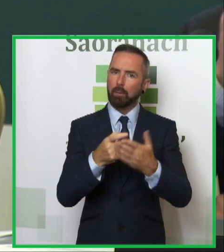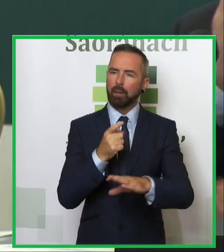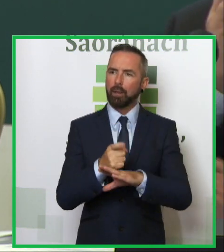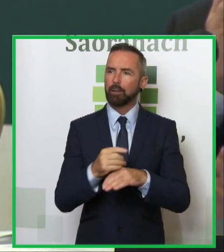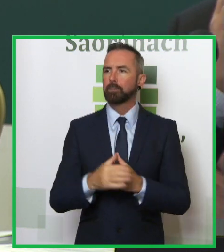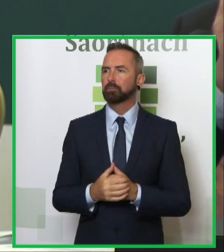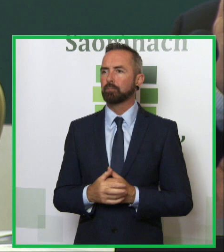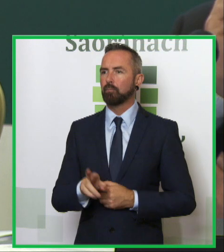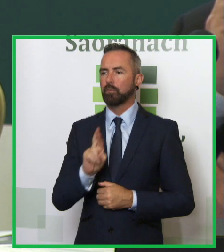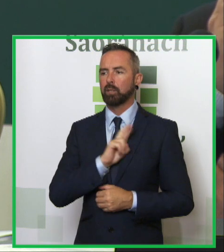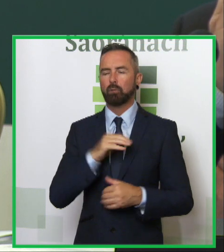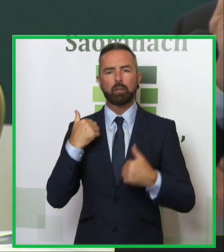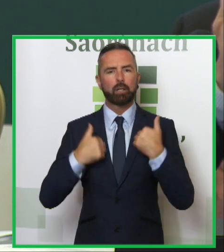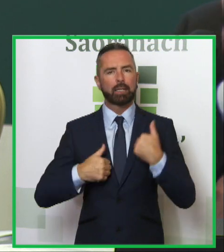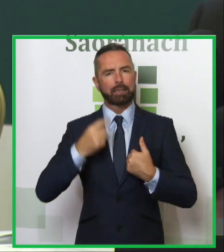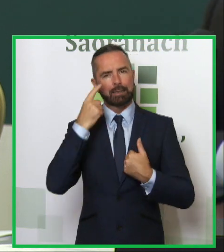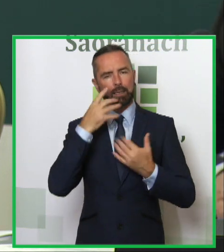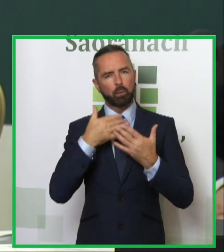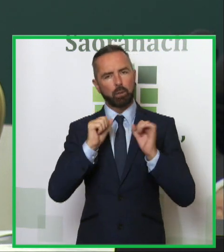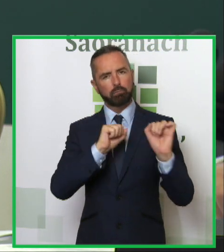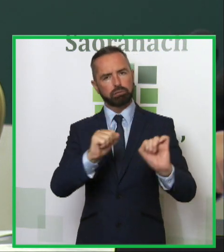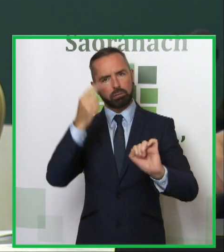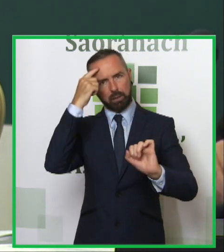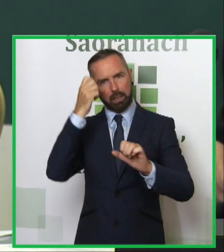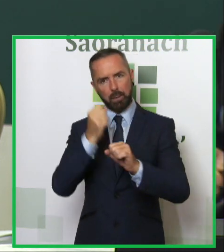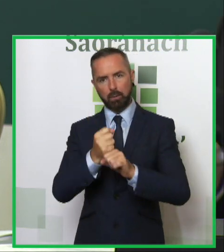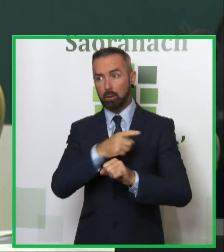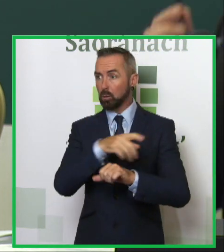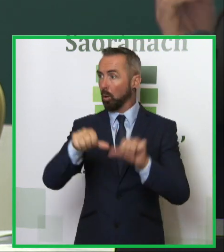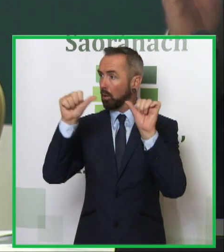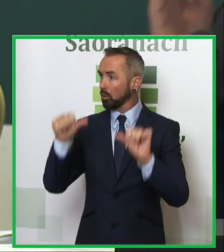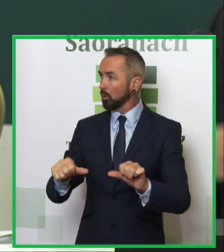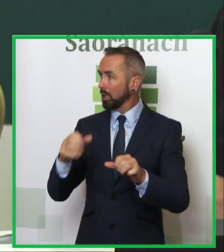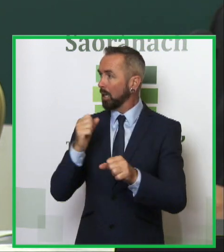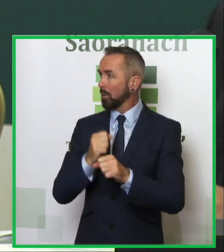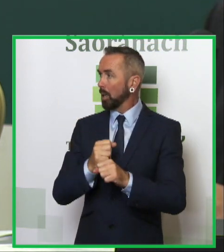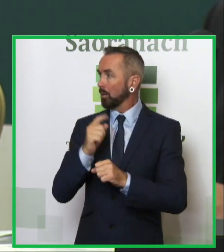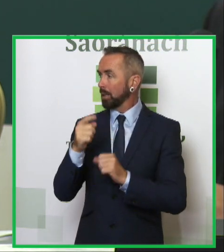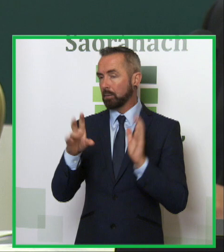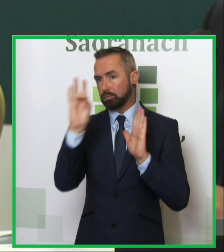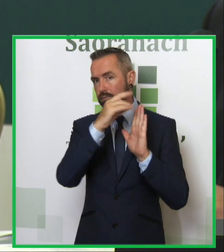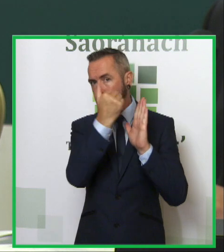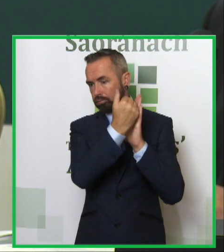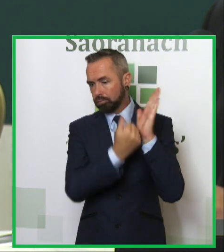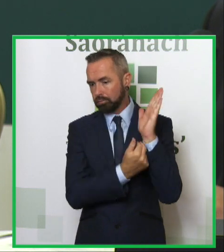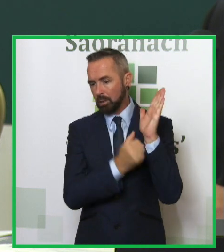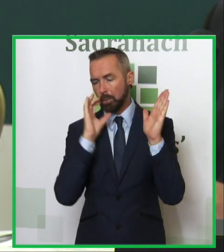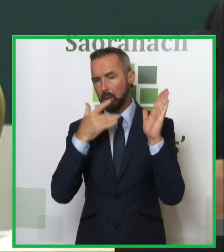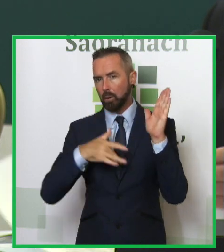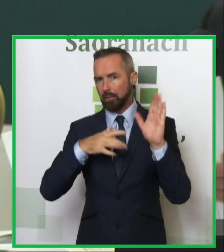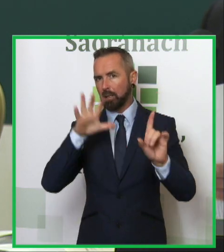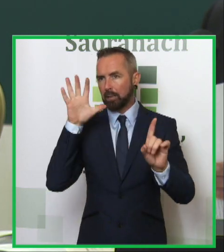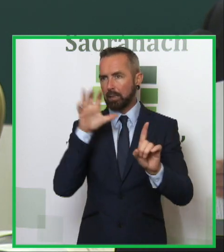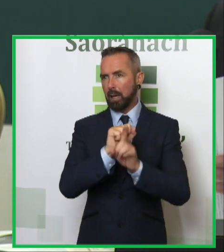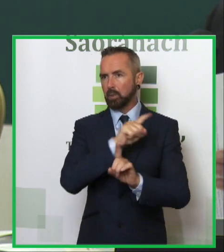we're just very interested to see what you think. Is there agreement in the room about the thrust of these? Because this, to the best of our ability, captures what you